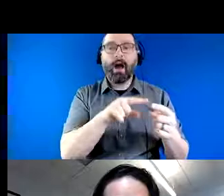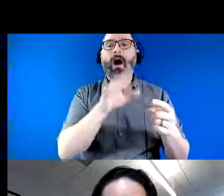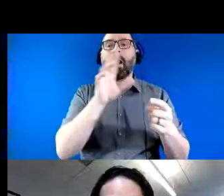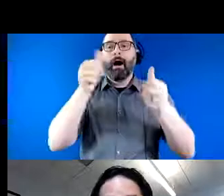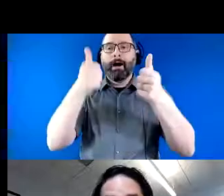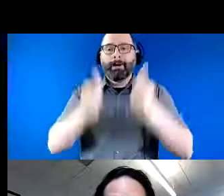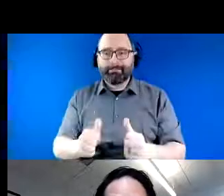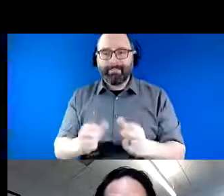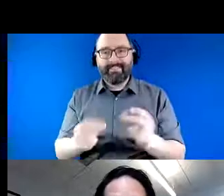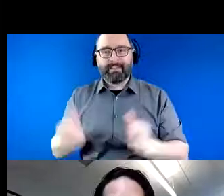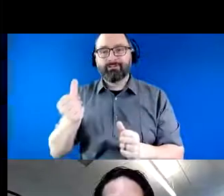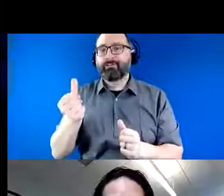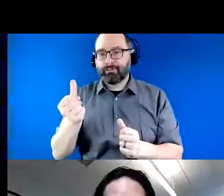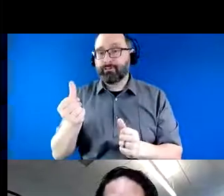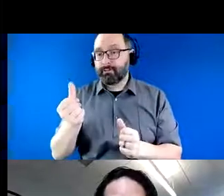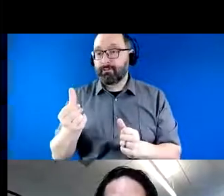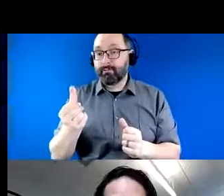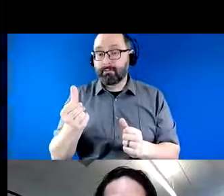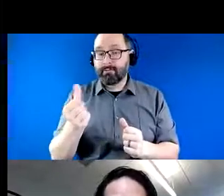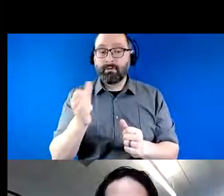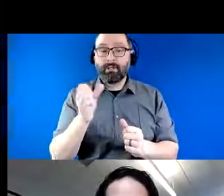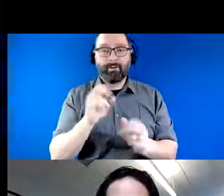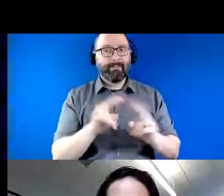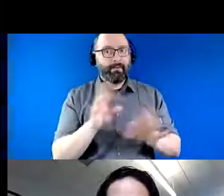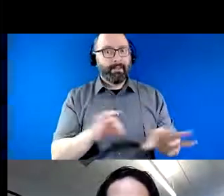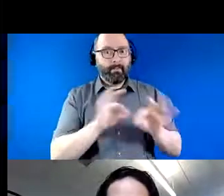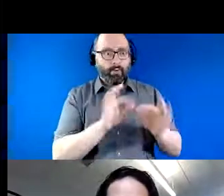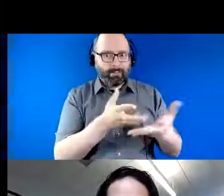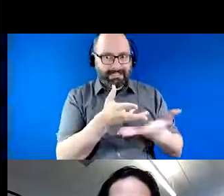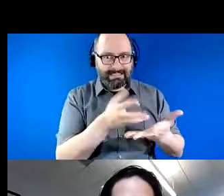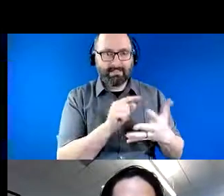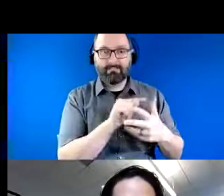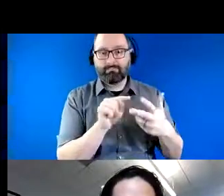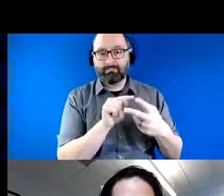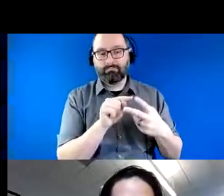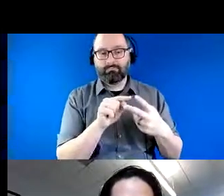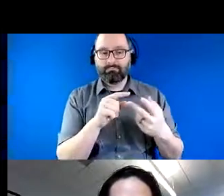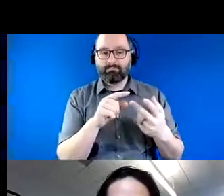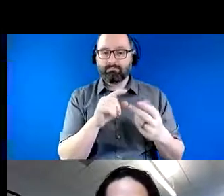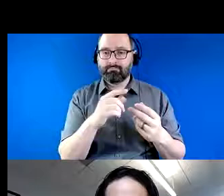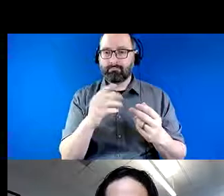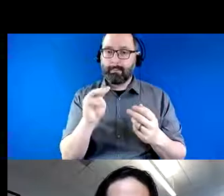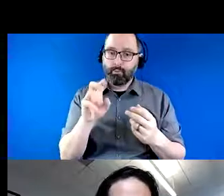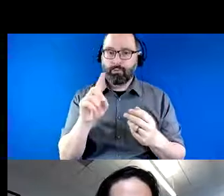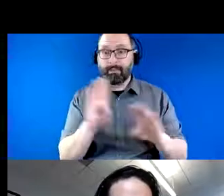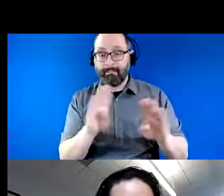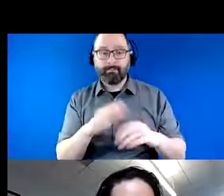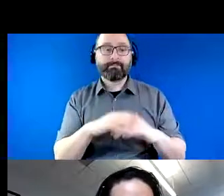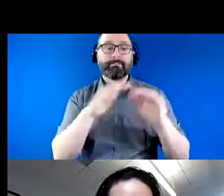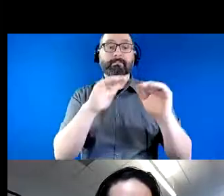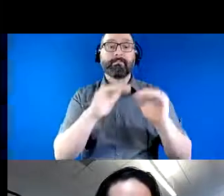decline in disease. So this is very important. We also want to maximize safety